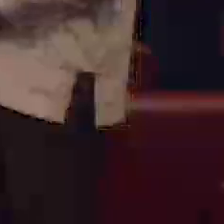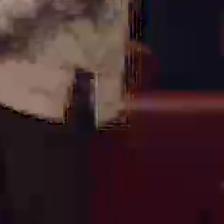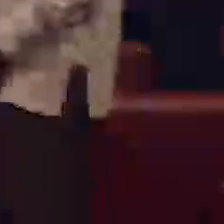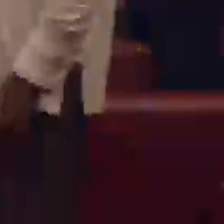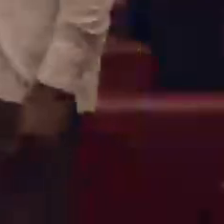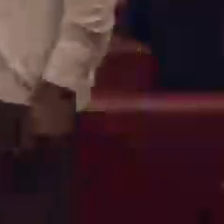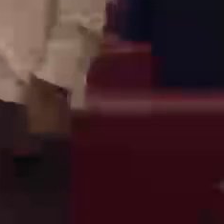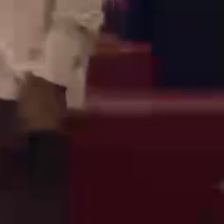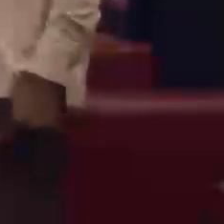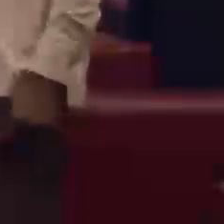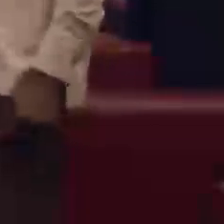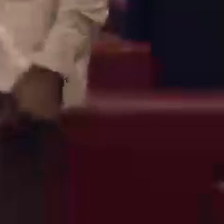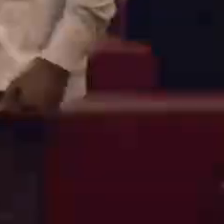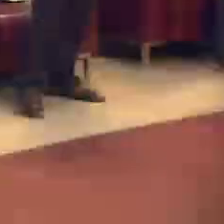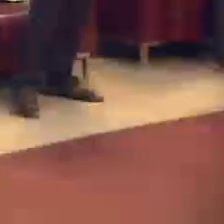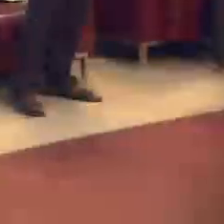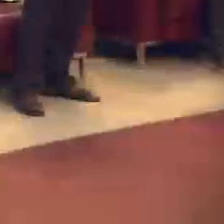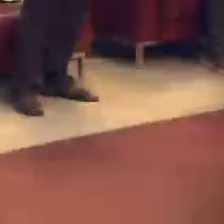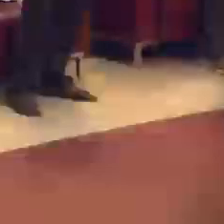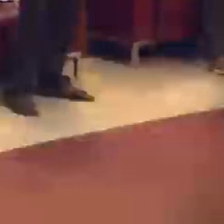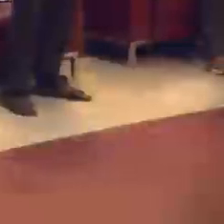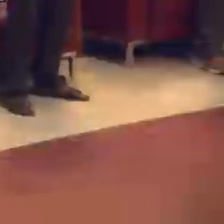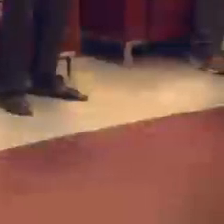that's not good enough. Everybody say,